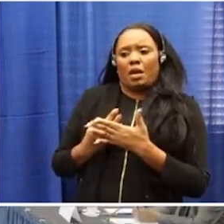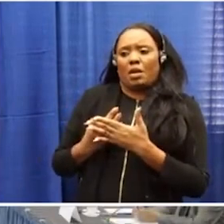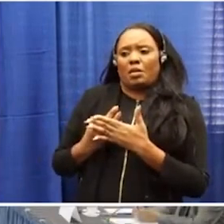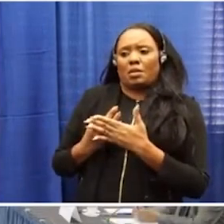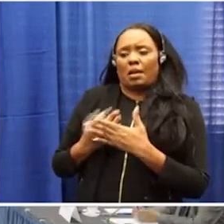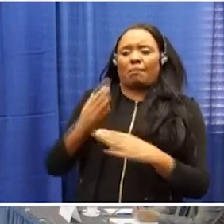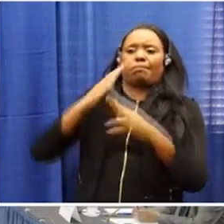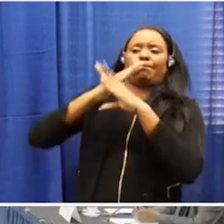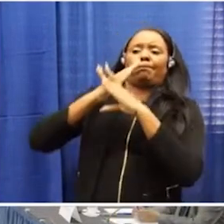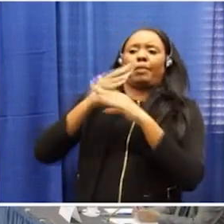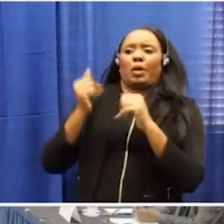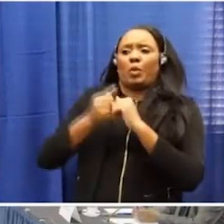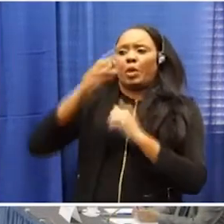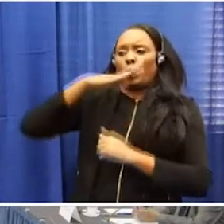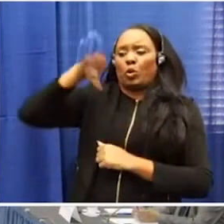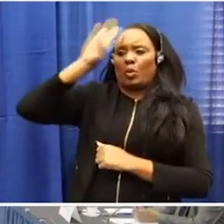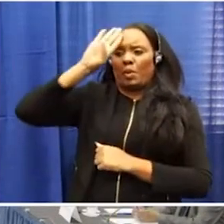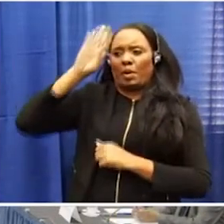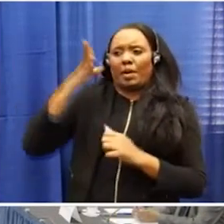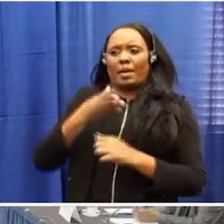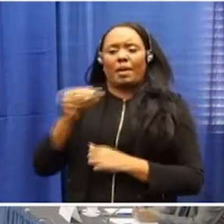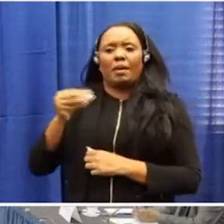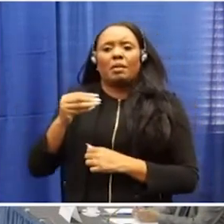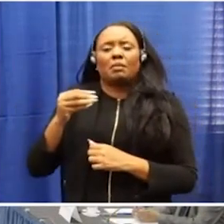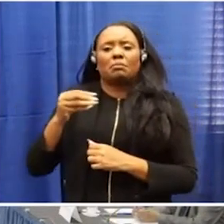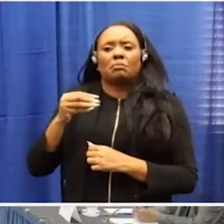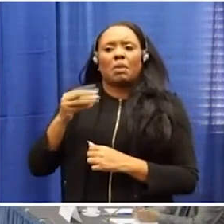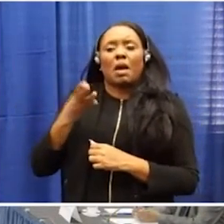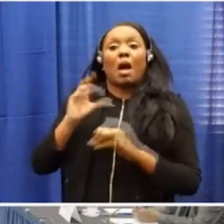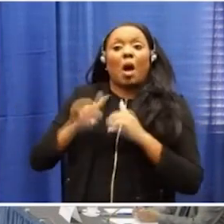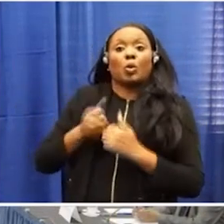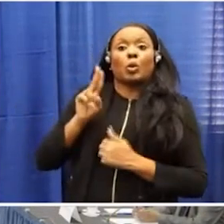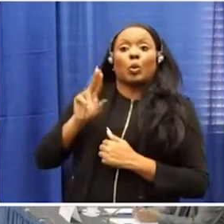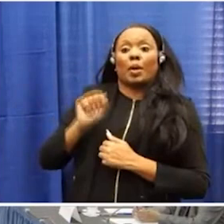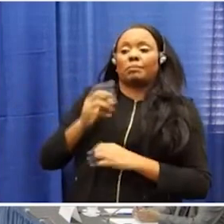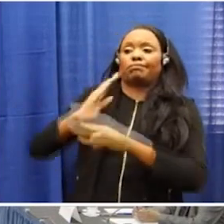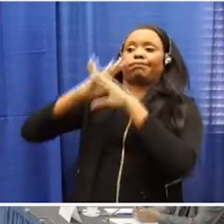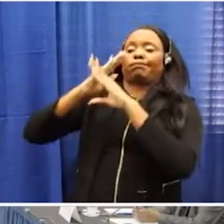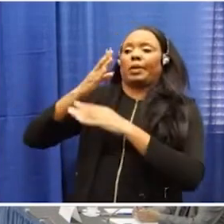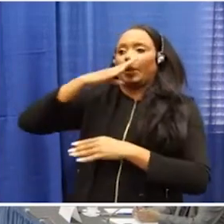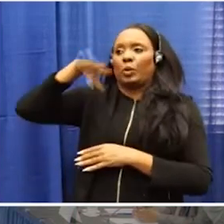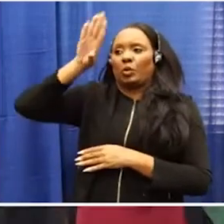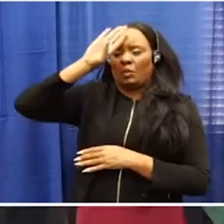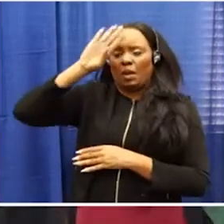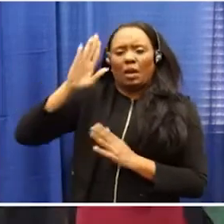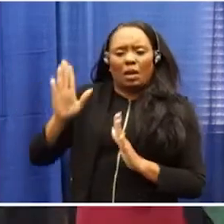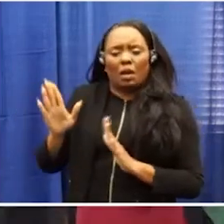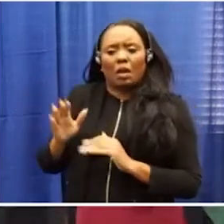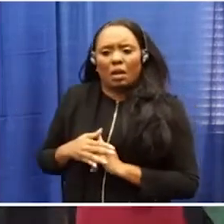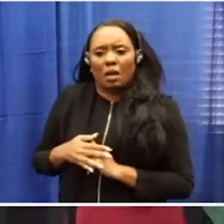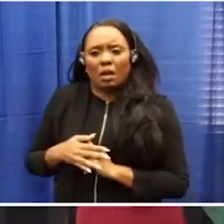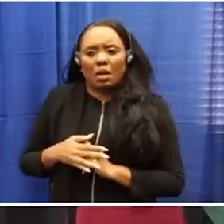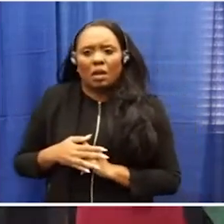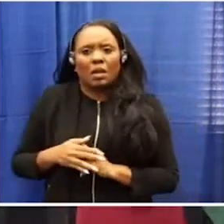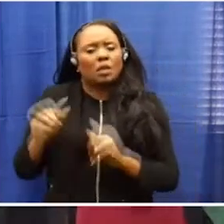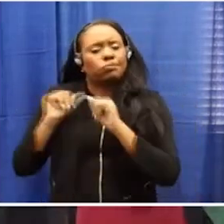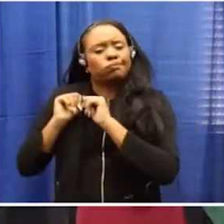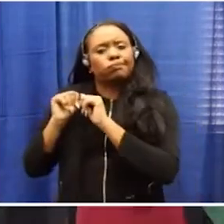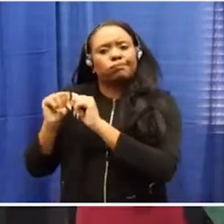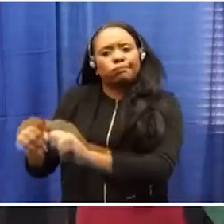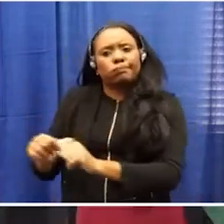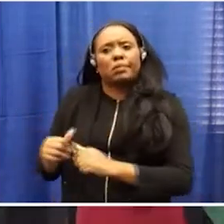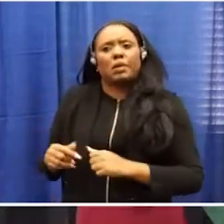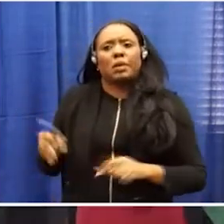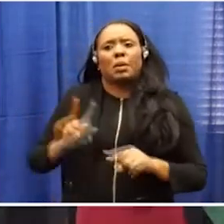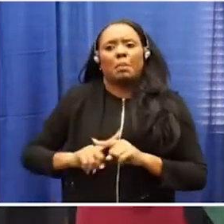on Cuba by the United States, and is steadfast and unrelenting in